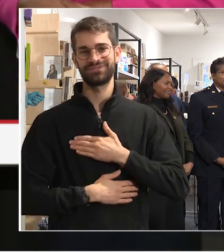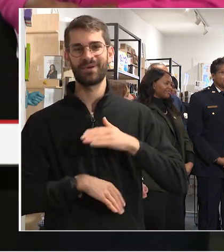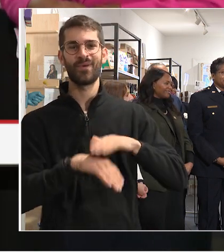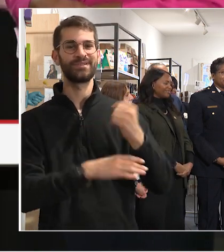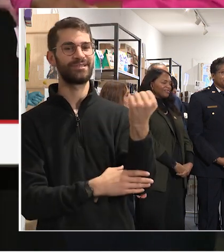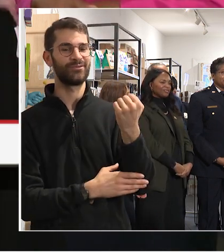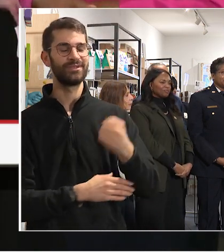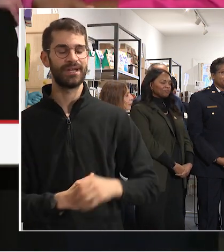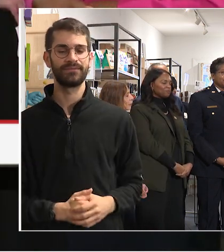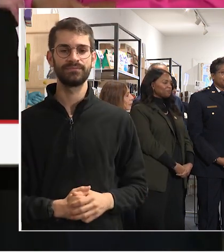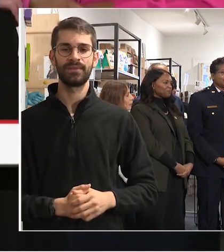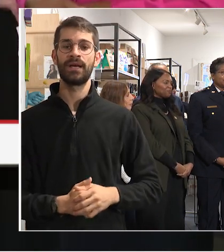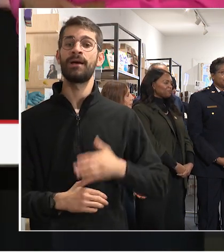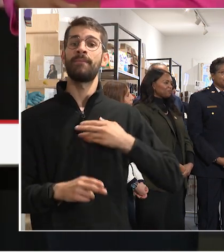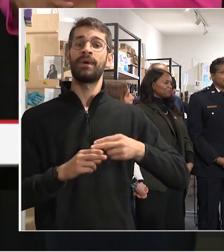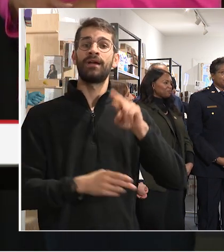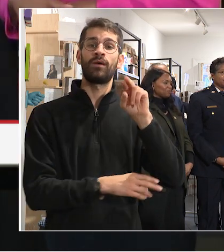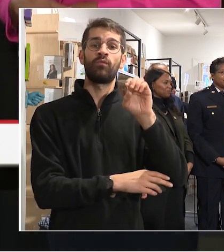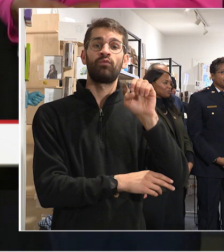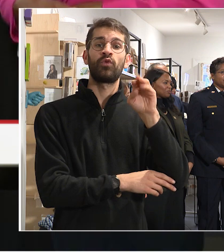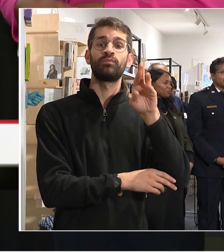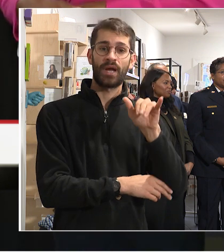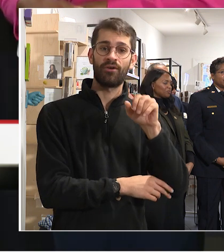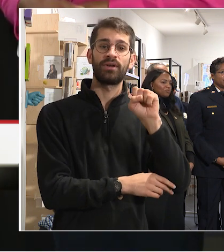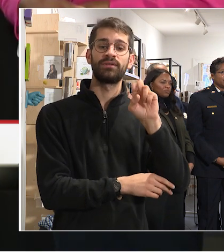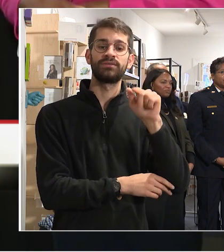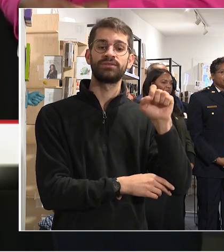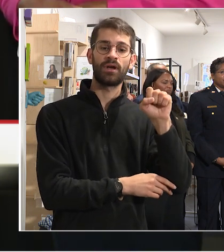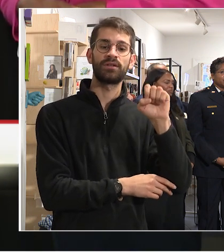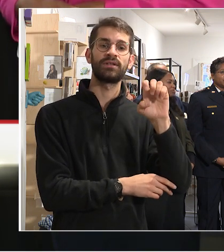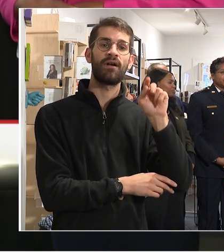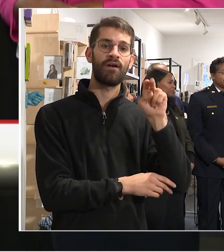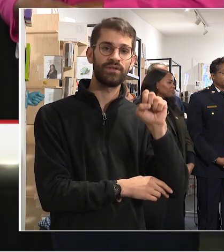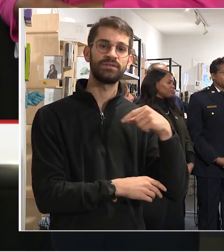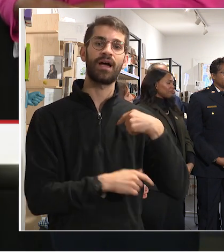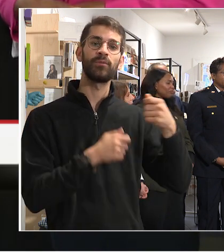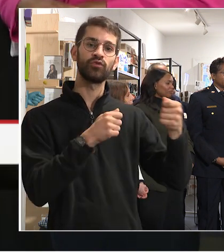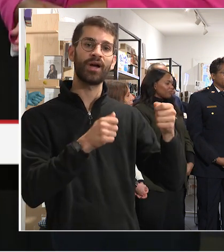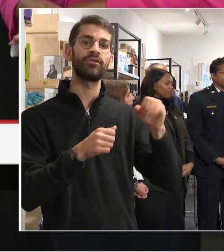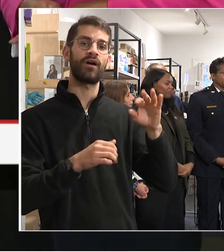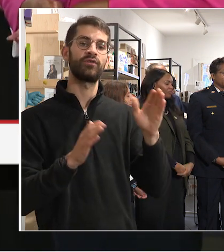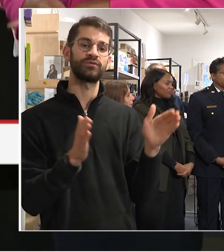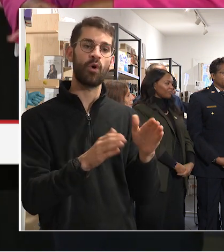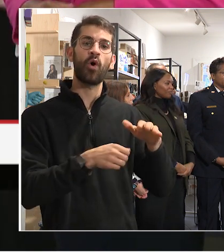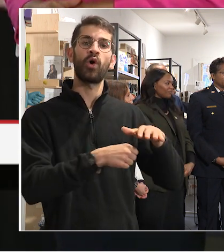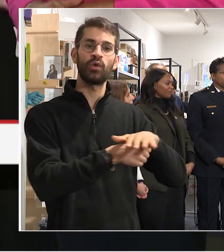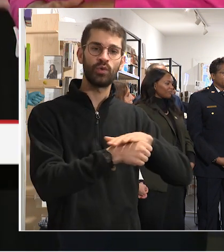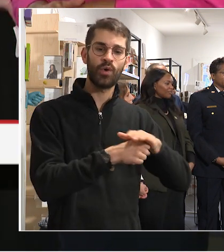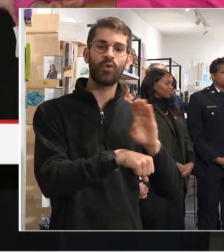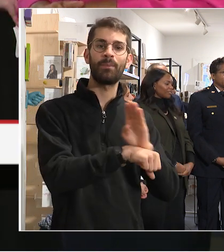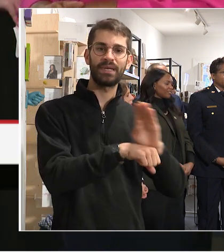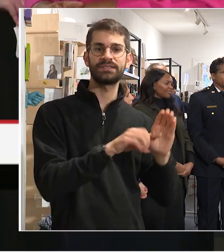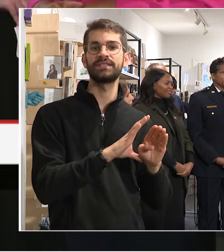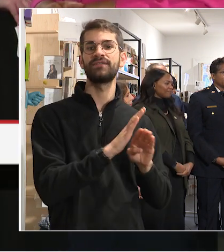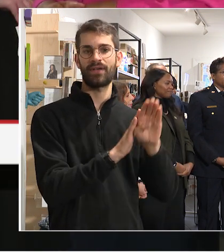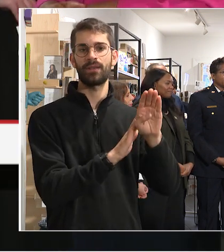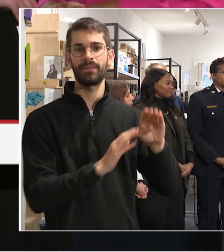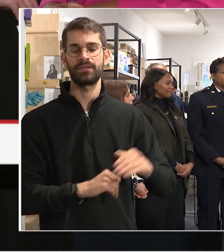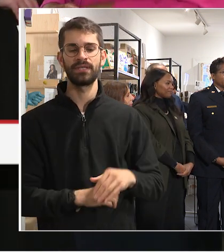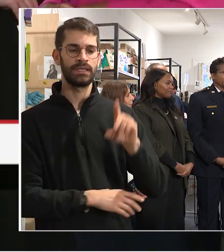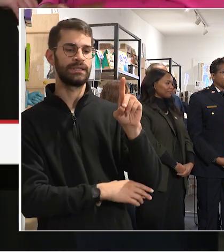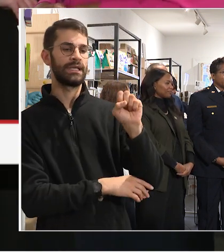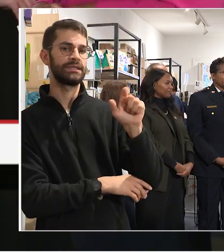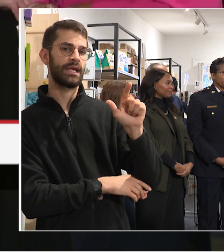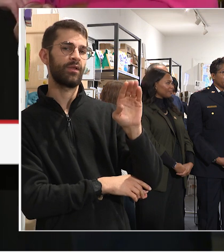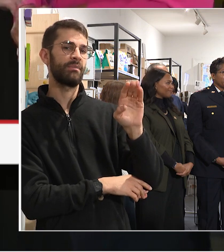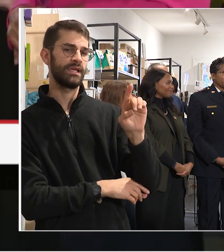My name is Rosemary Suggs Evans, and I am the Director of the Department of Small and Local Business Development. And as the Mayor said, just before